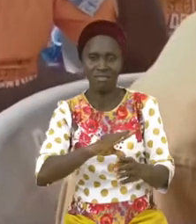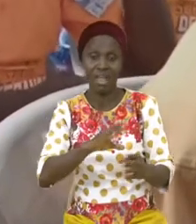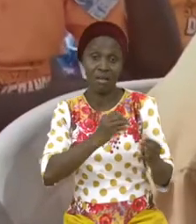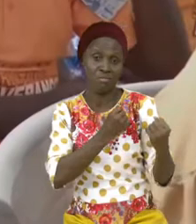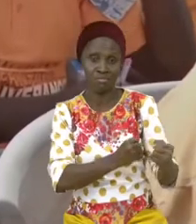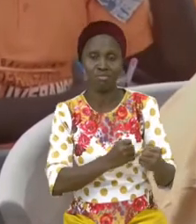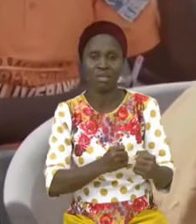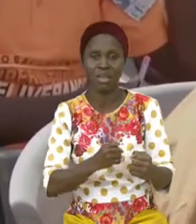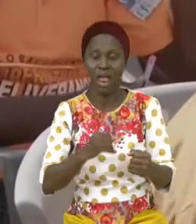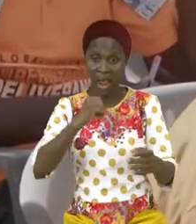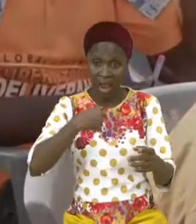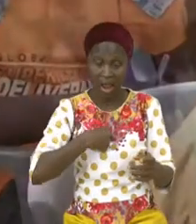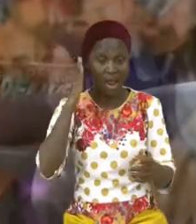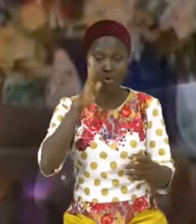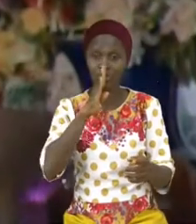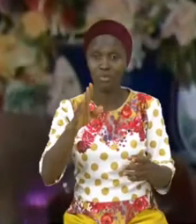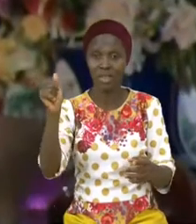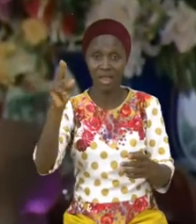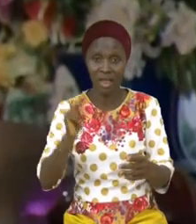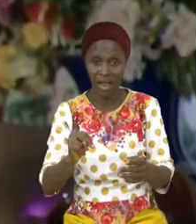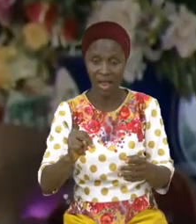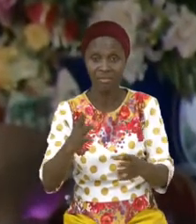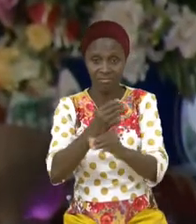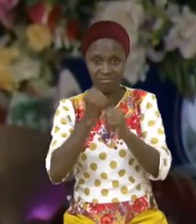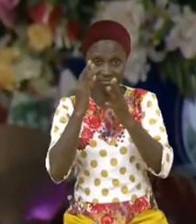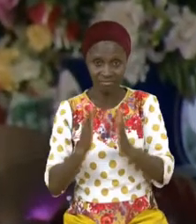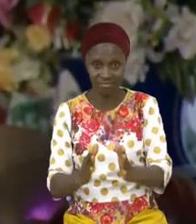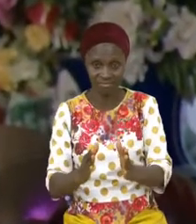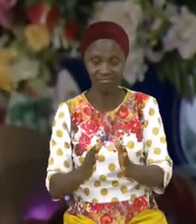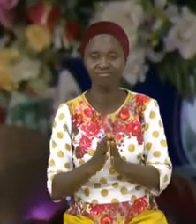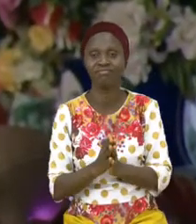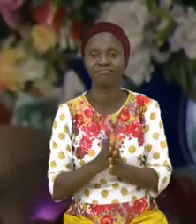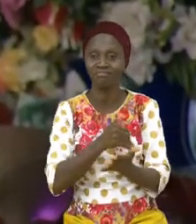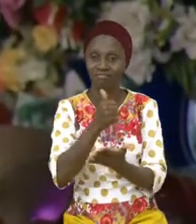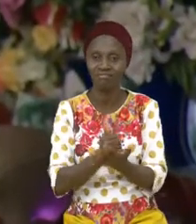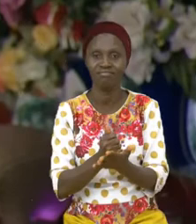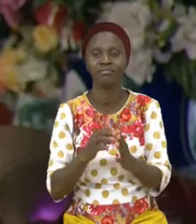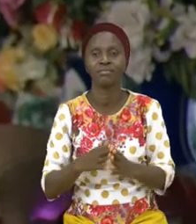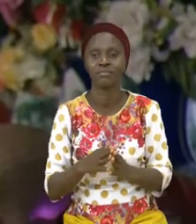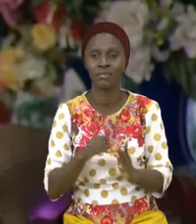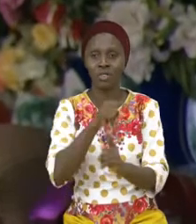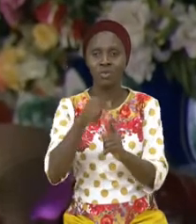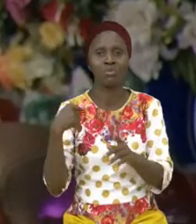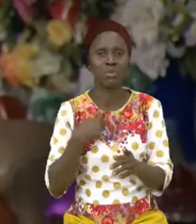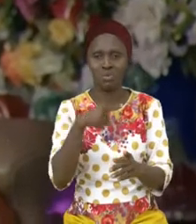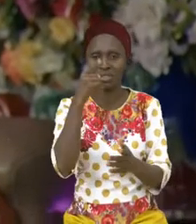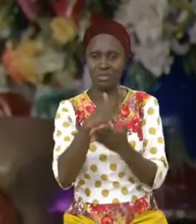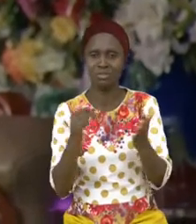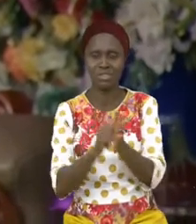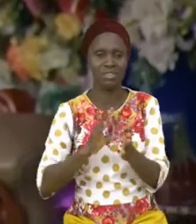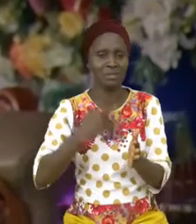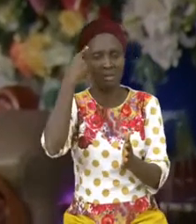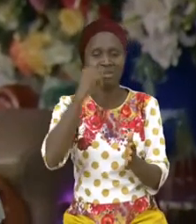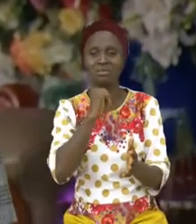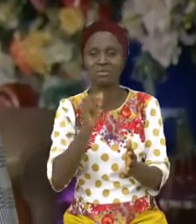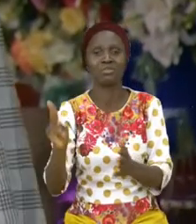what did i tell you to repeat that sometimes when we say something you know that our mind is not used to we're